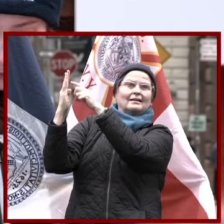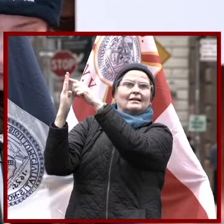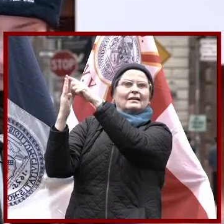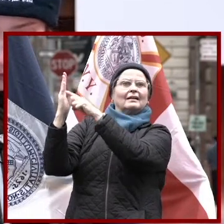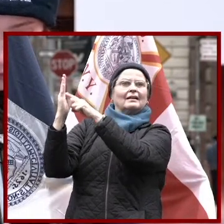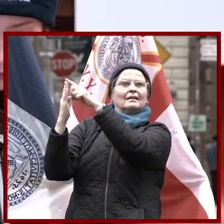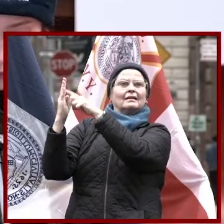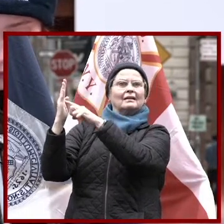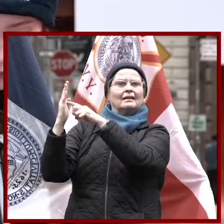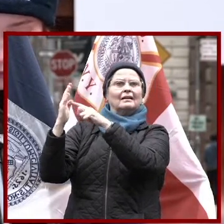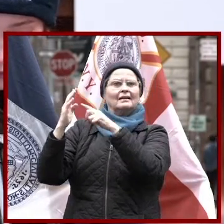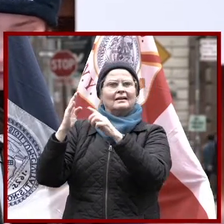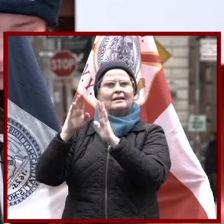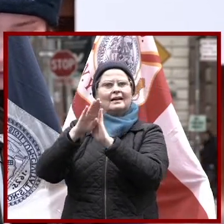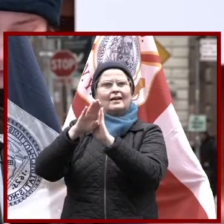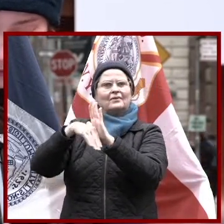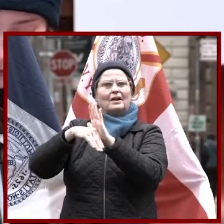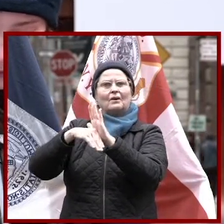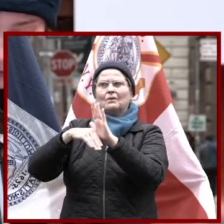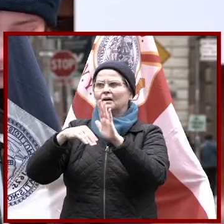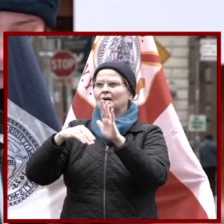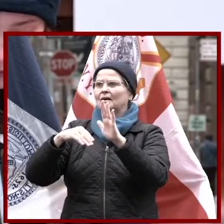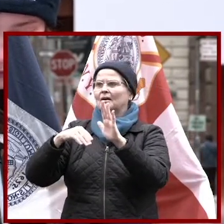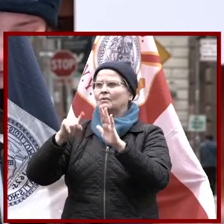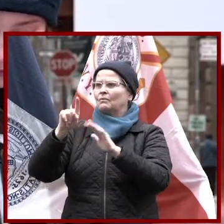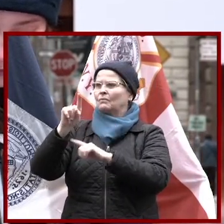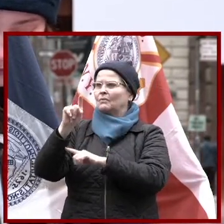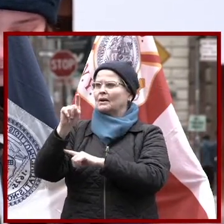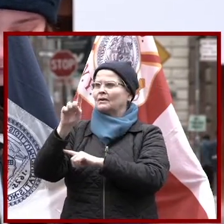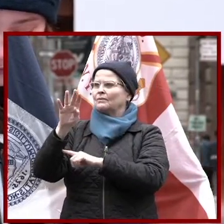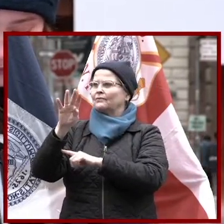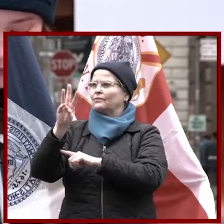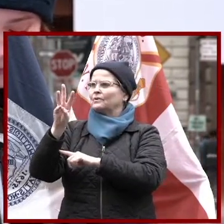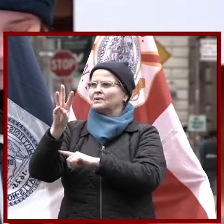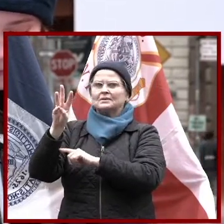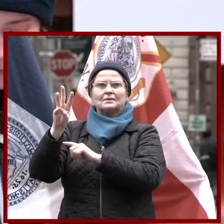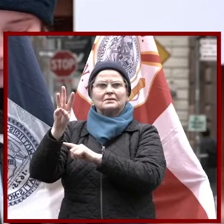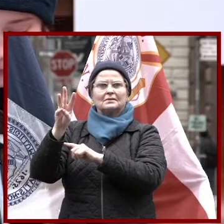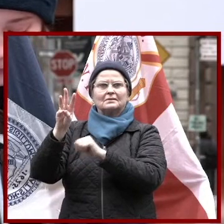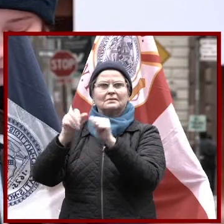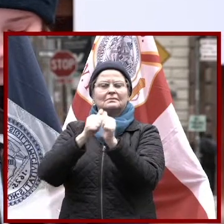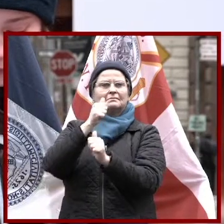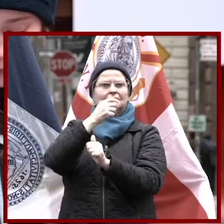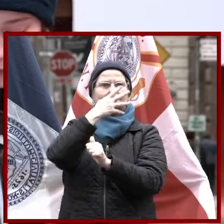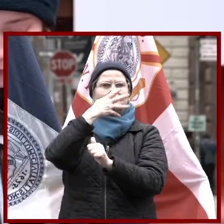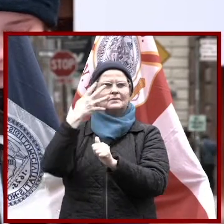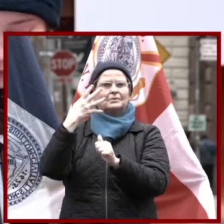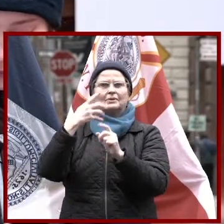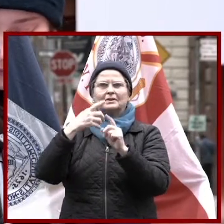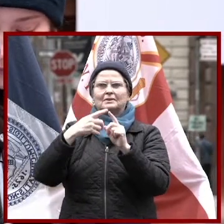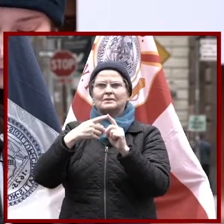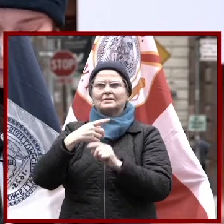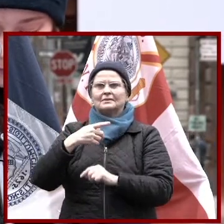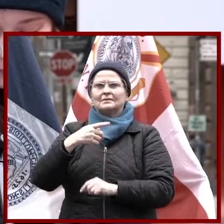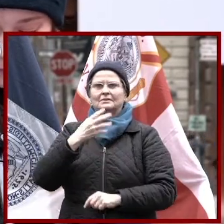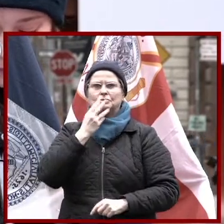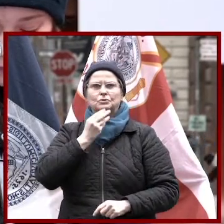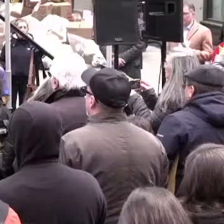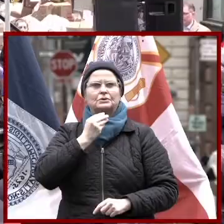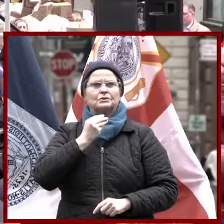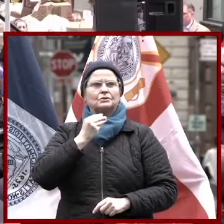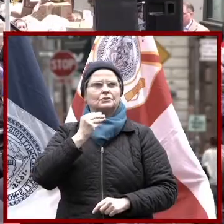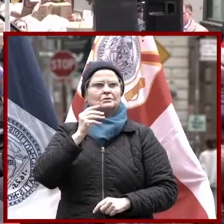146 young workers, most of them immigrants, most of them Jewish or Italian-American, women and girls